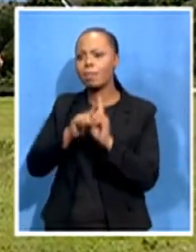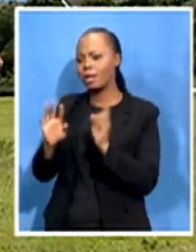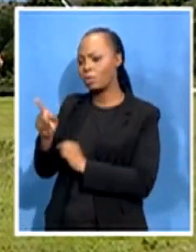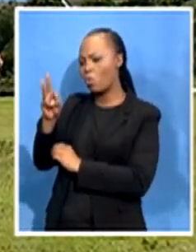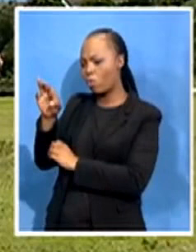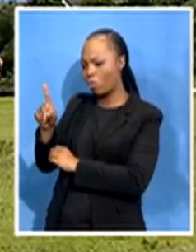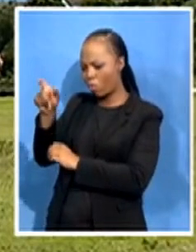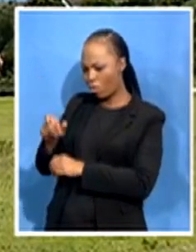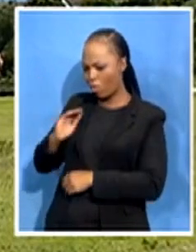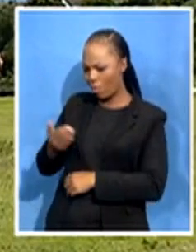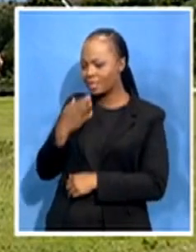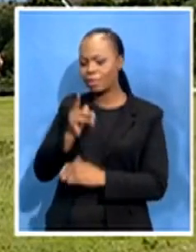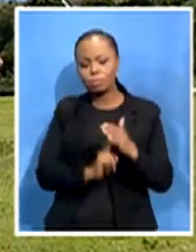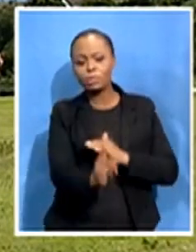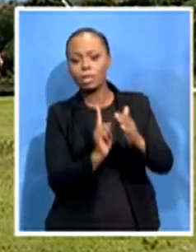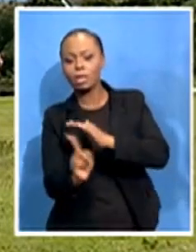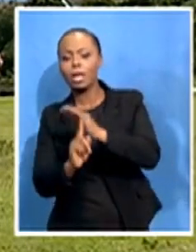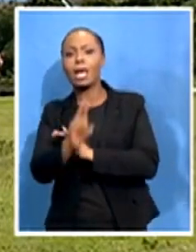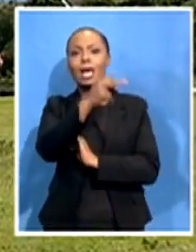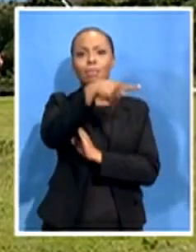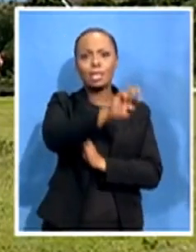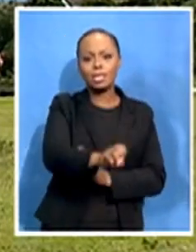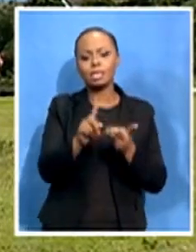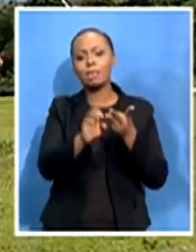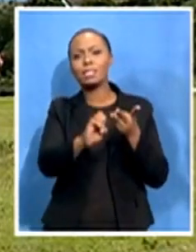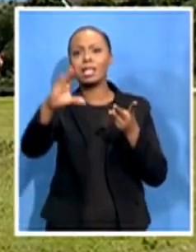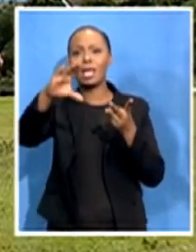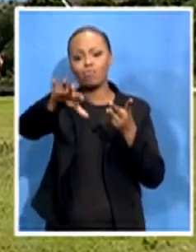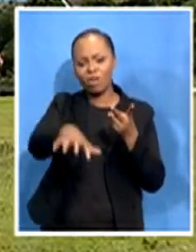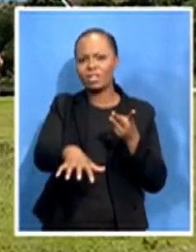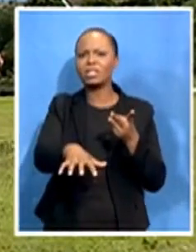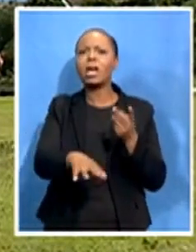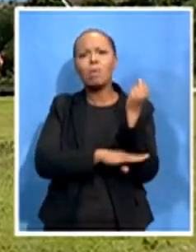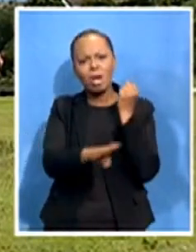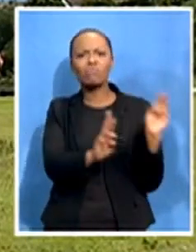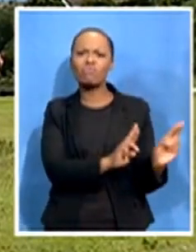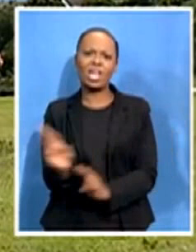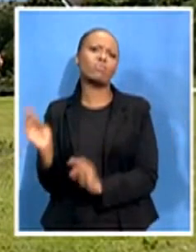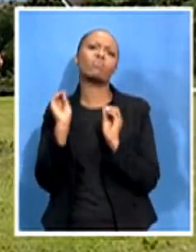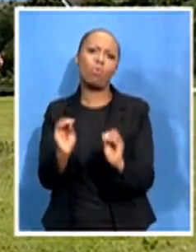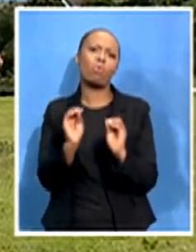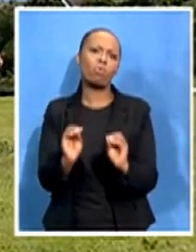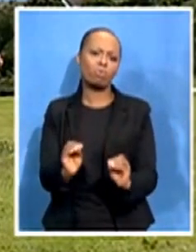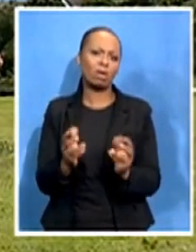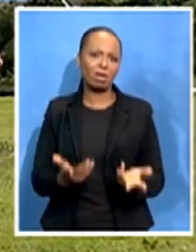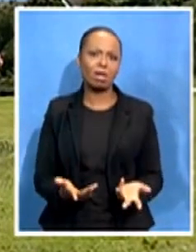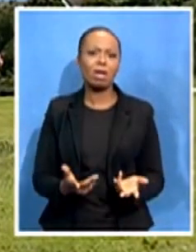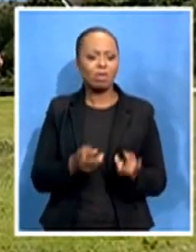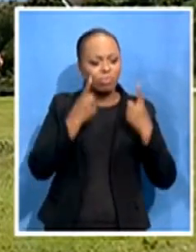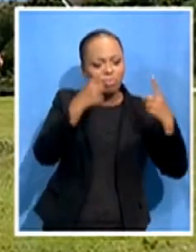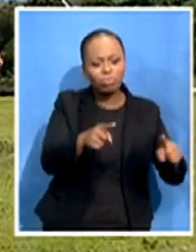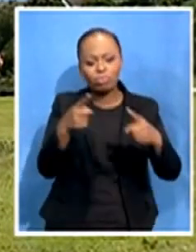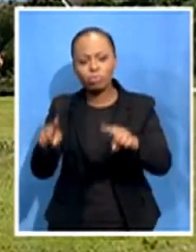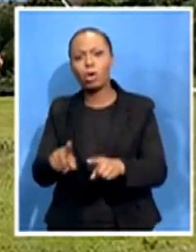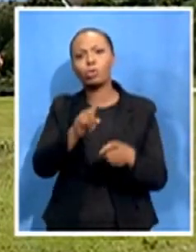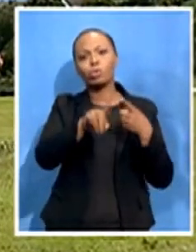and also in the Eastern Cape, there are sufficient beds. He noted that at Livingstone Hospital and Doranginza Hospital, there were 2 specific areas there